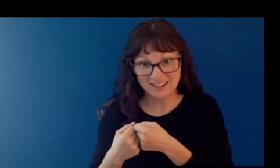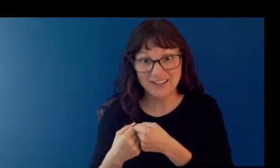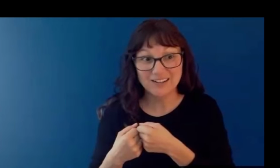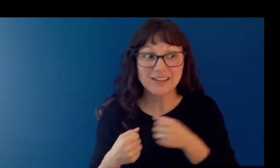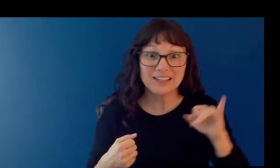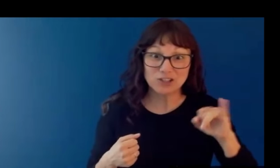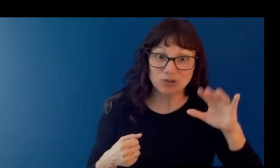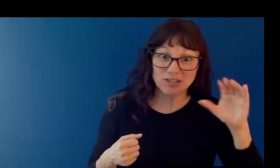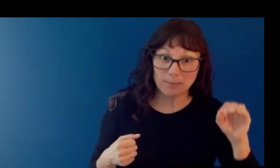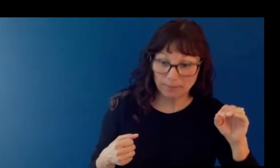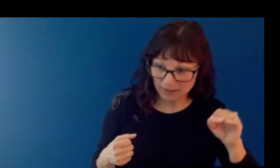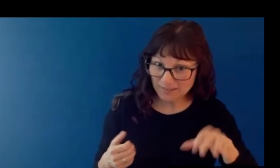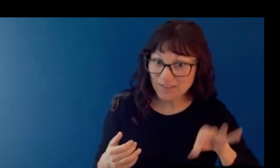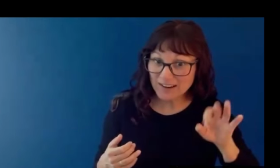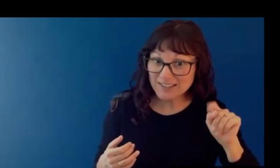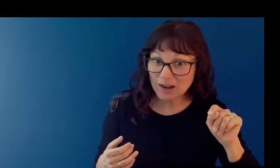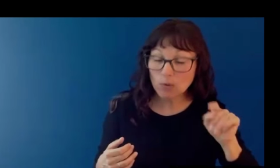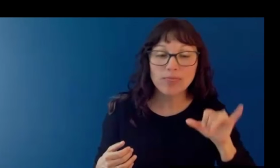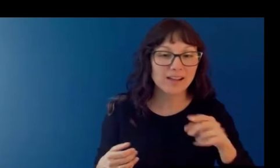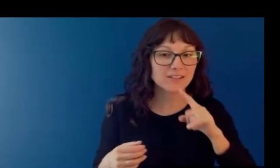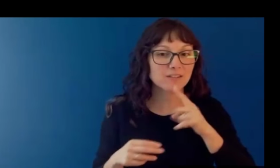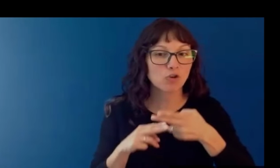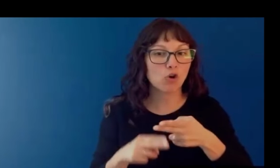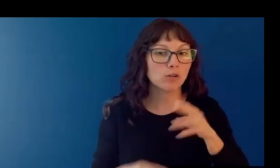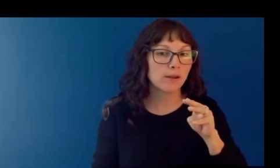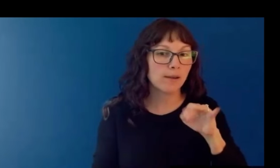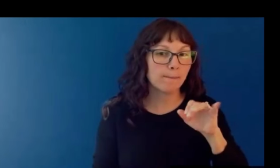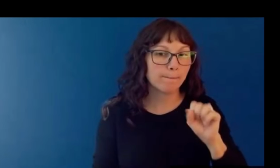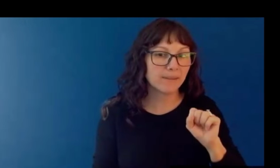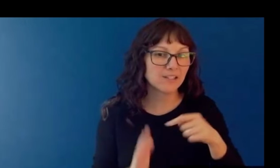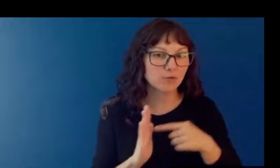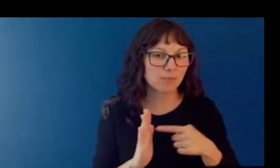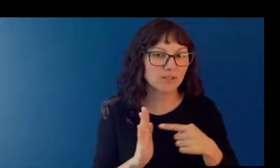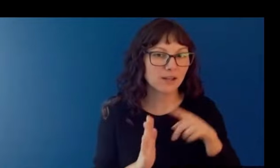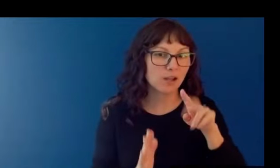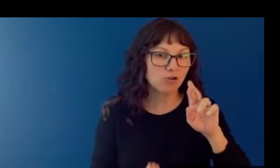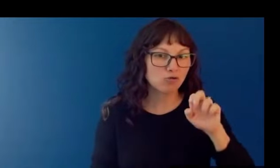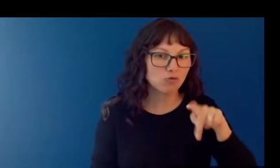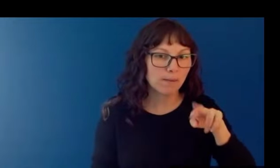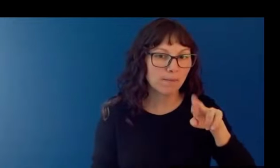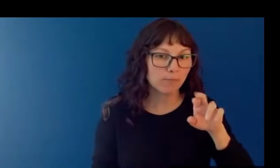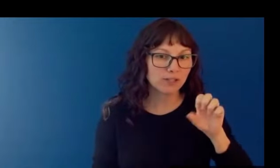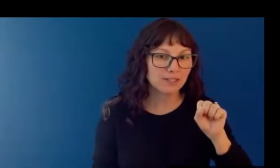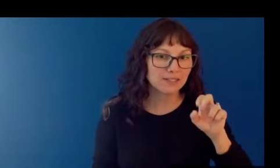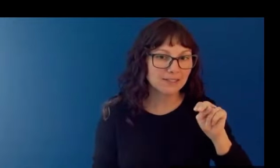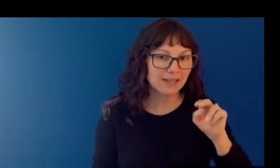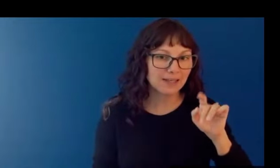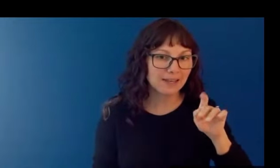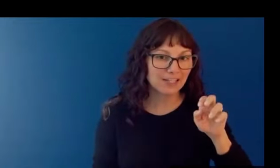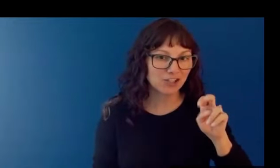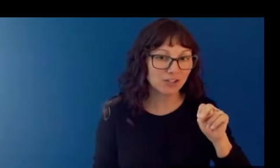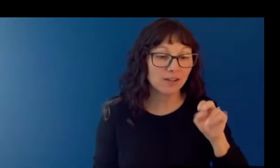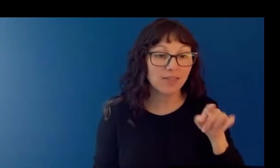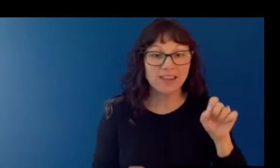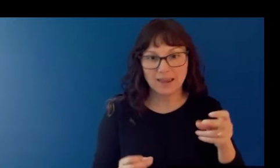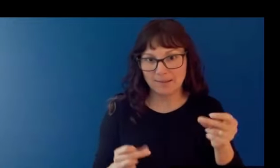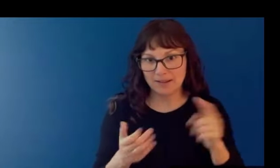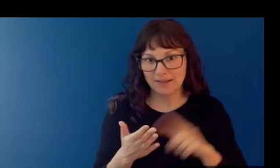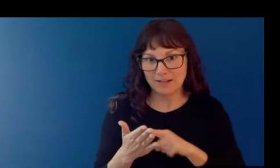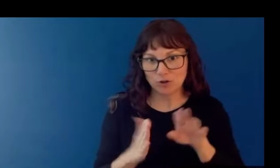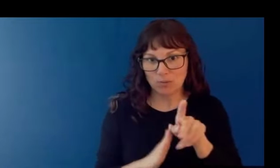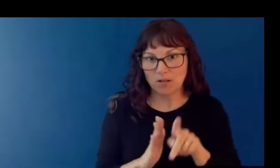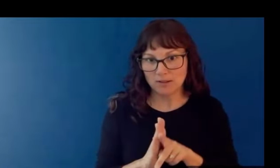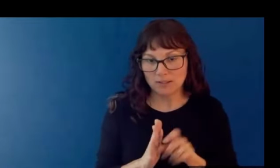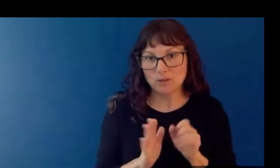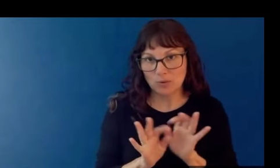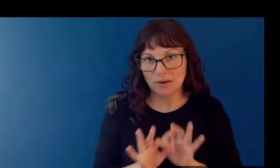misrepresentation. Misrepresentation can be a reason that they could immediately cancel your policy. So you have to make